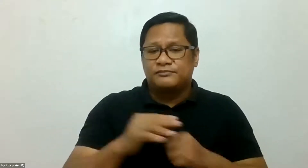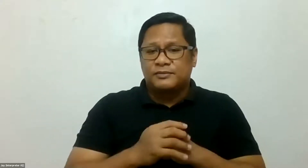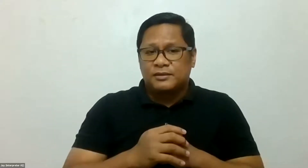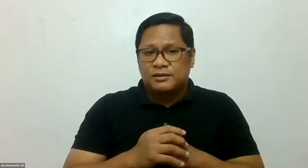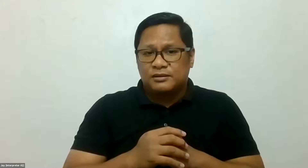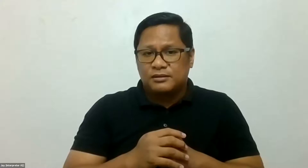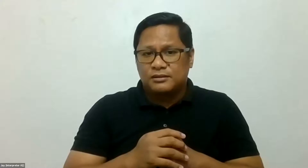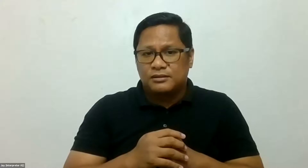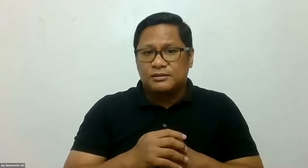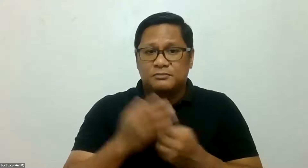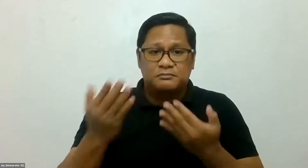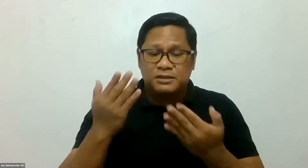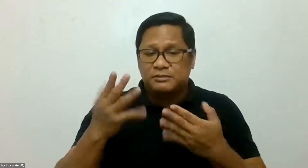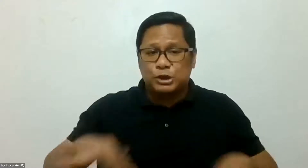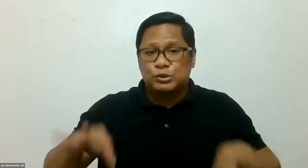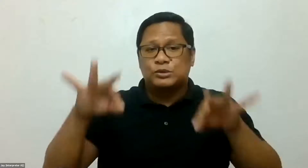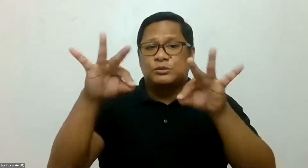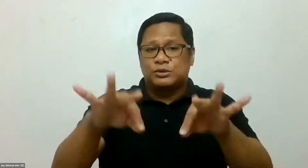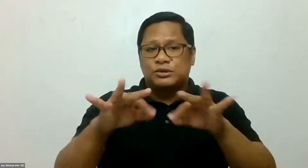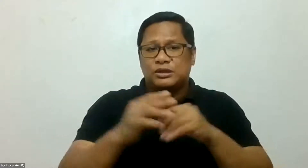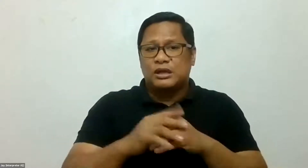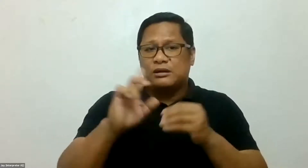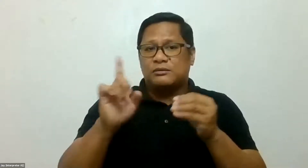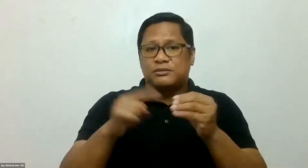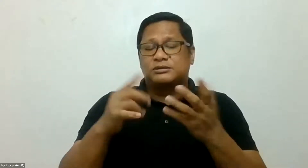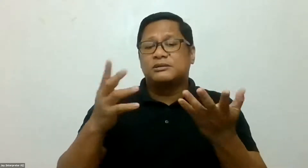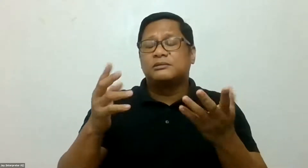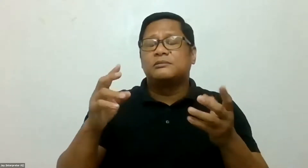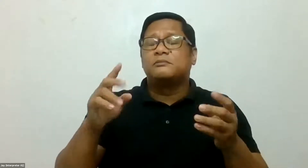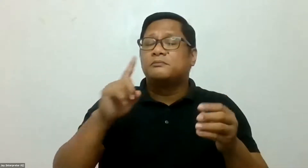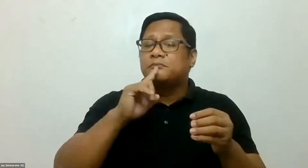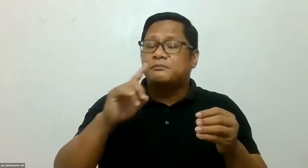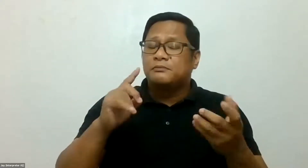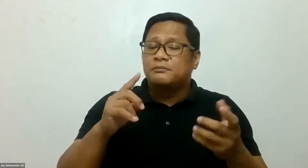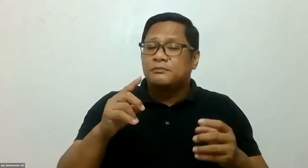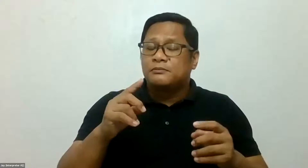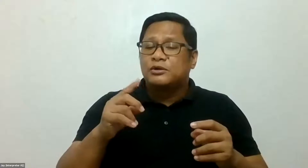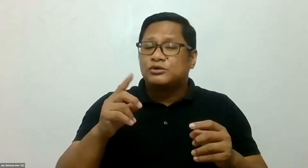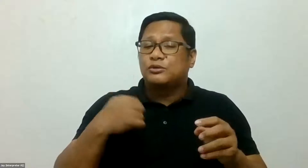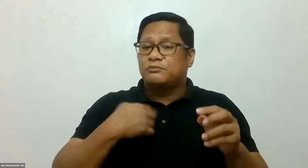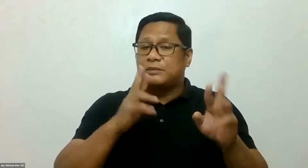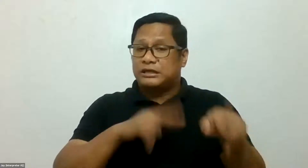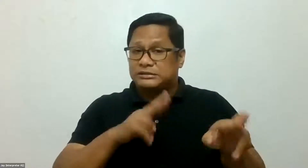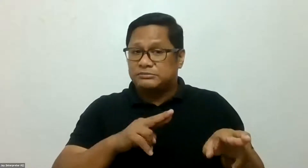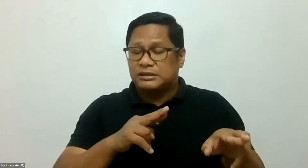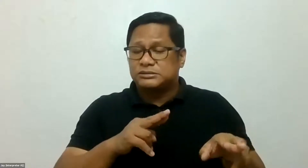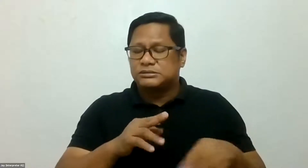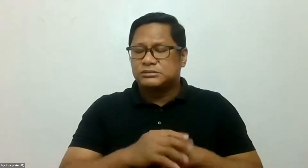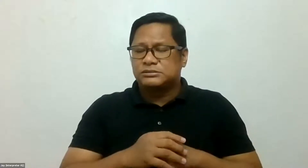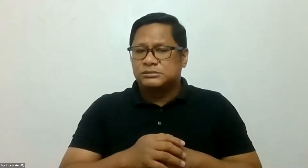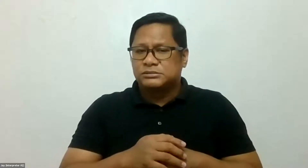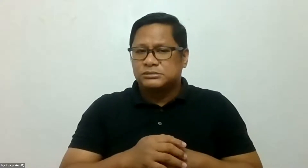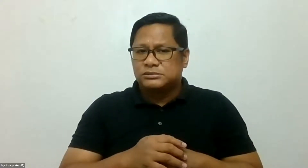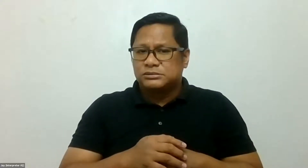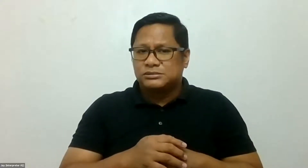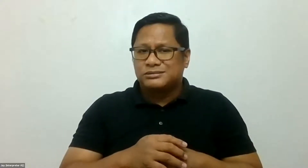must probably contributed to some of the problems we're seeing right now. So my response to that early is, instead